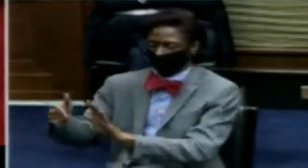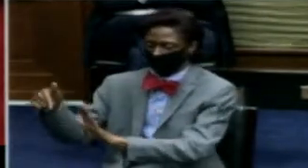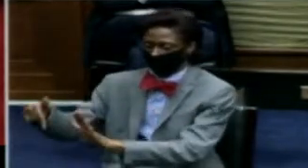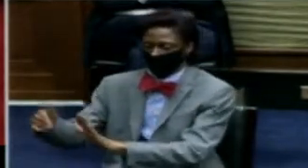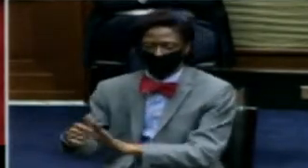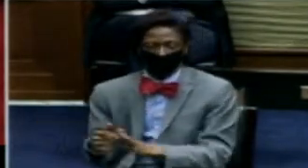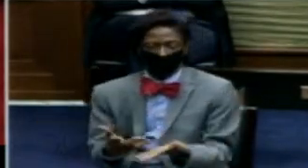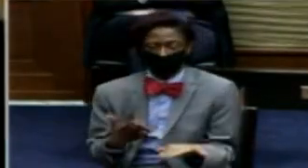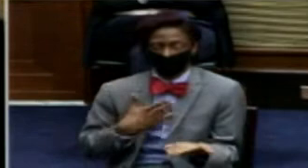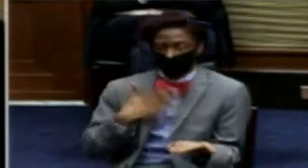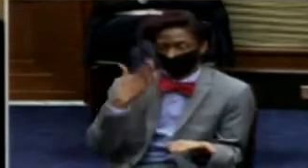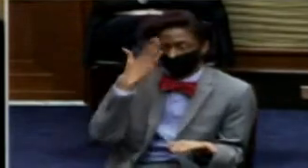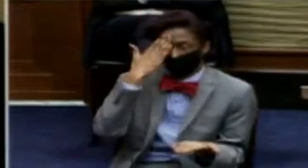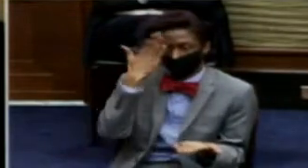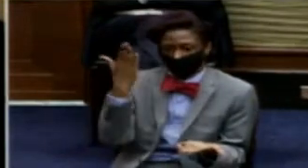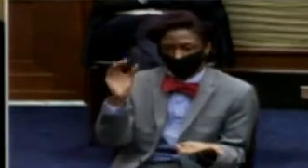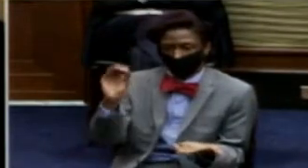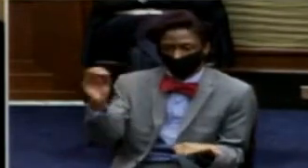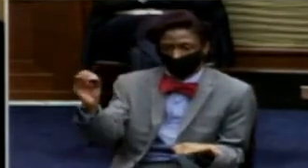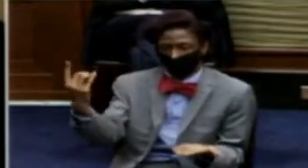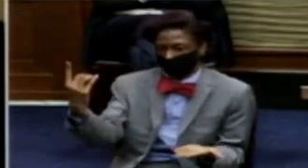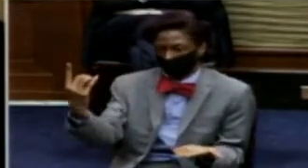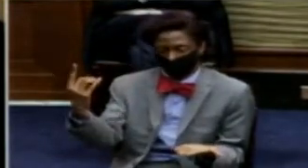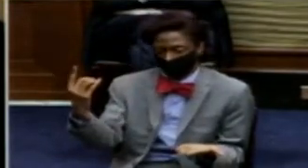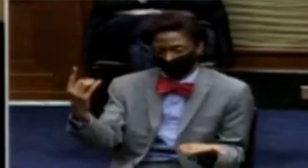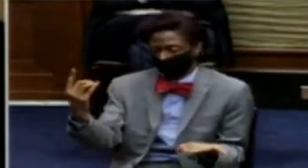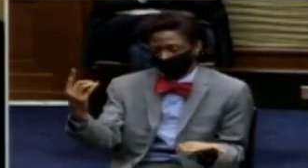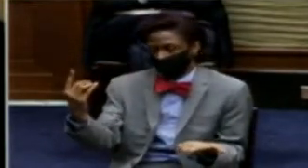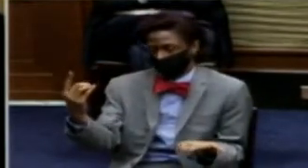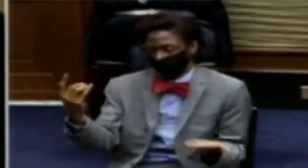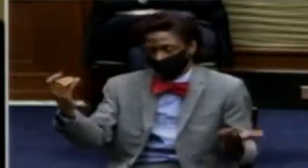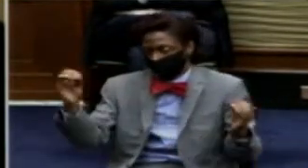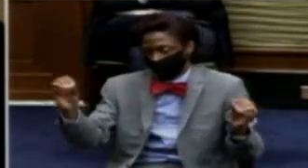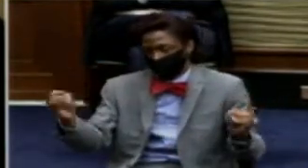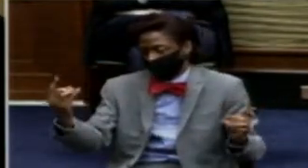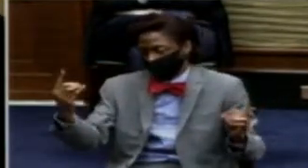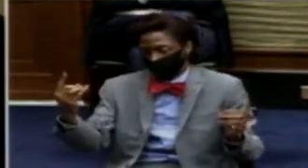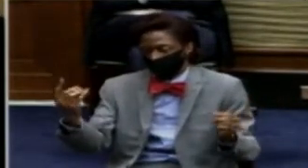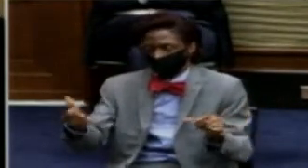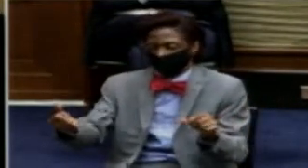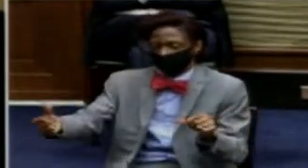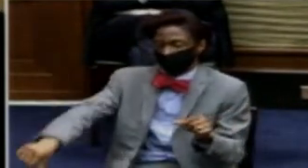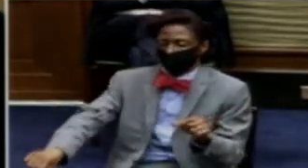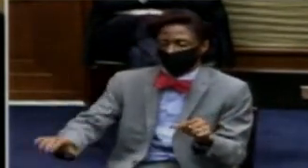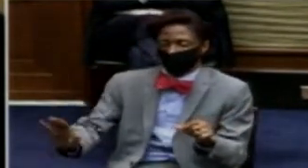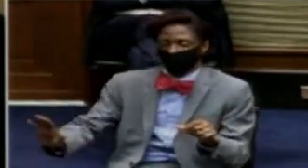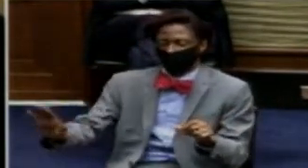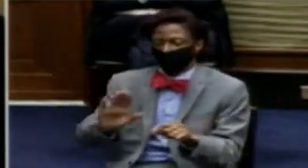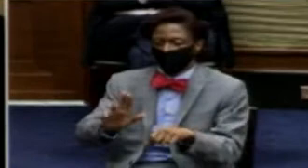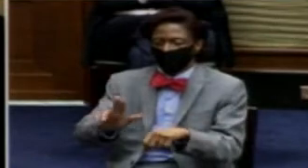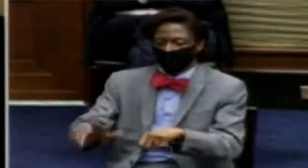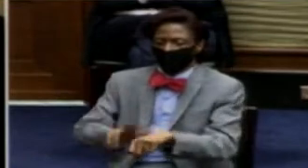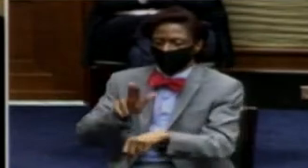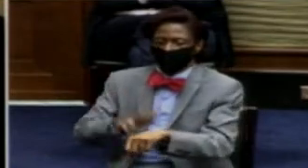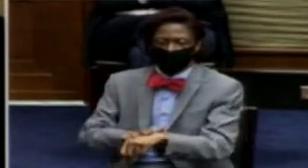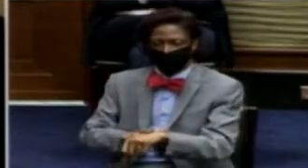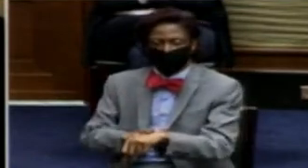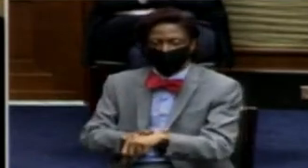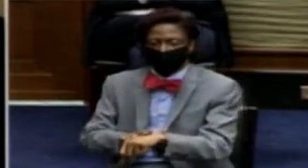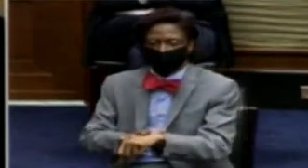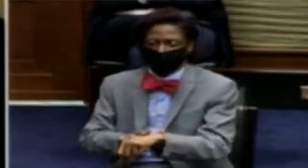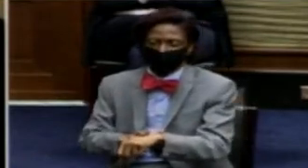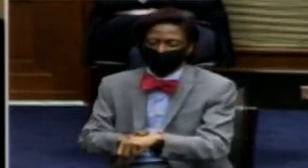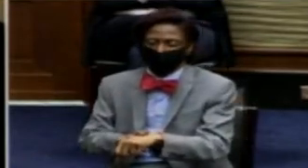knowledge, Congresswoman, no countries deny their national capitals votes in the